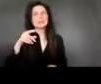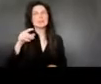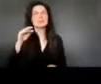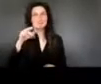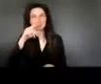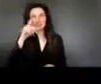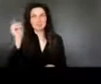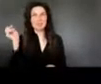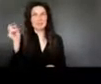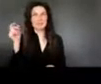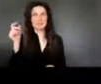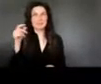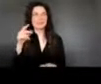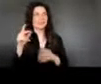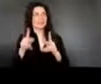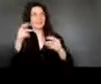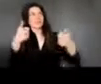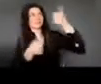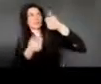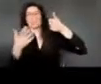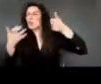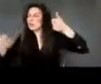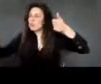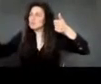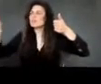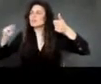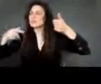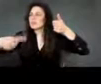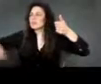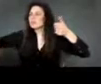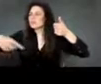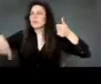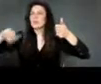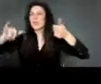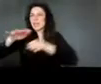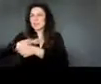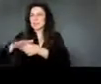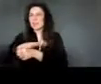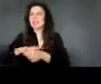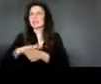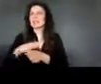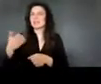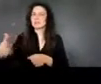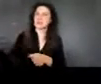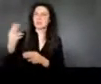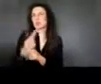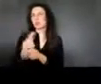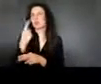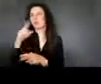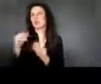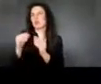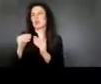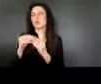action to prepare the space to be an economical hub. So they have to live. So there was another break. And